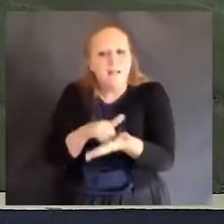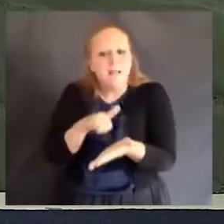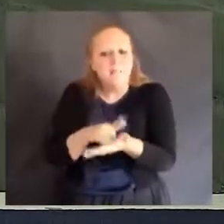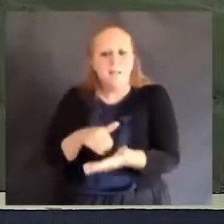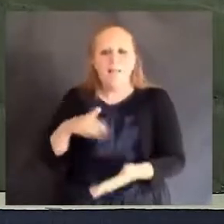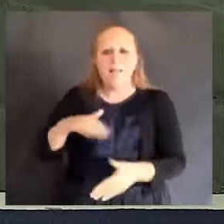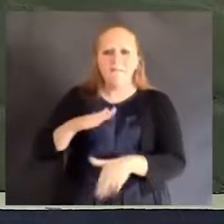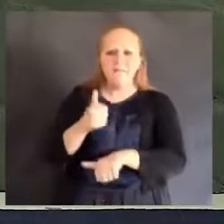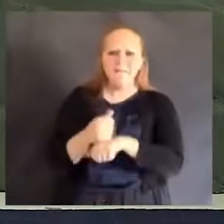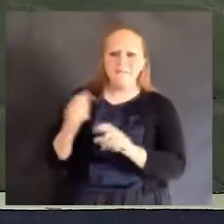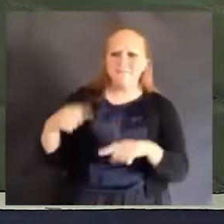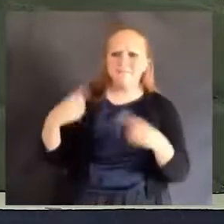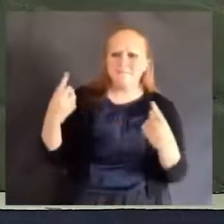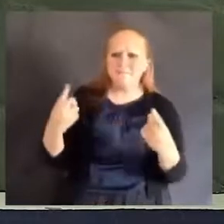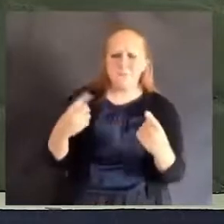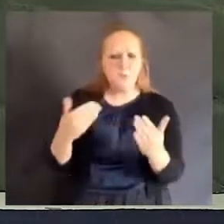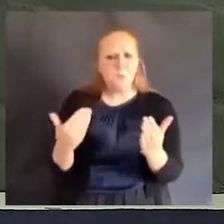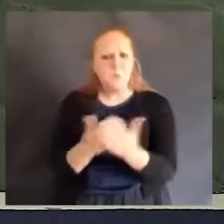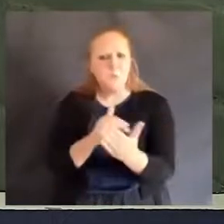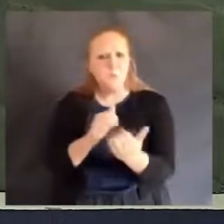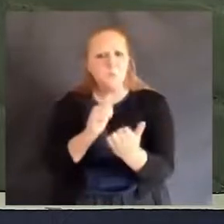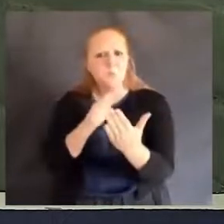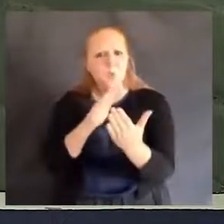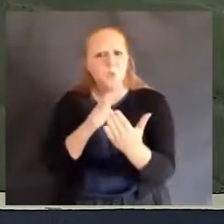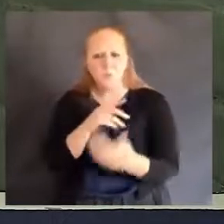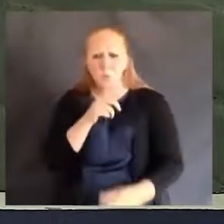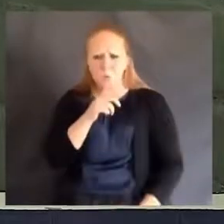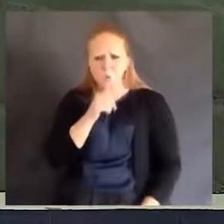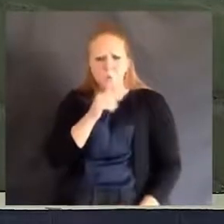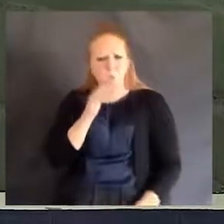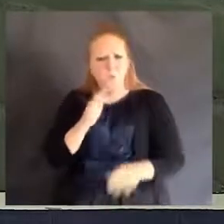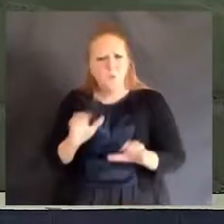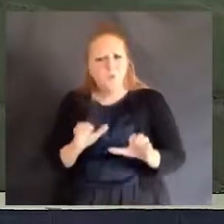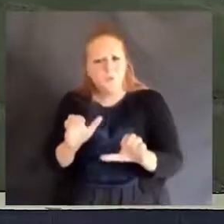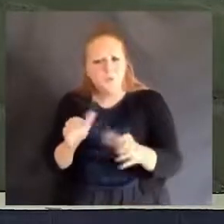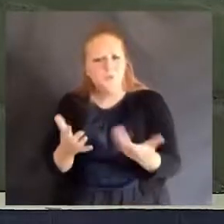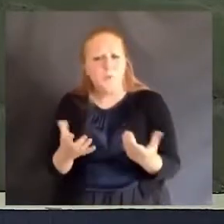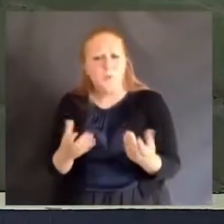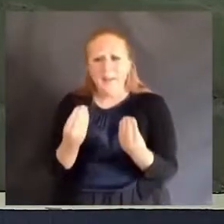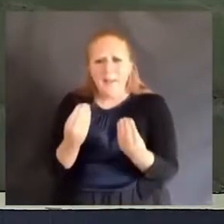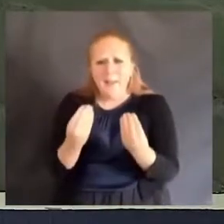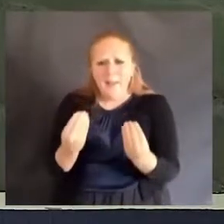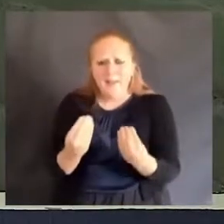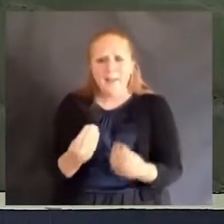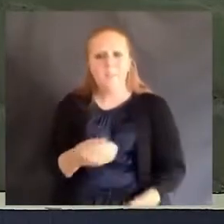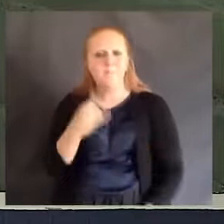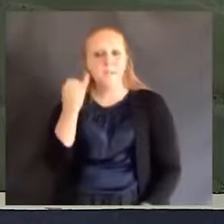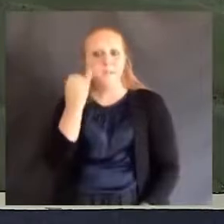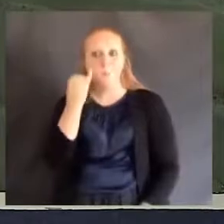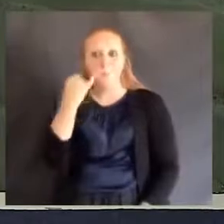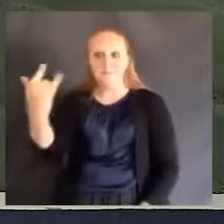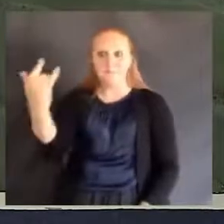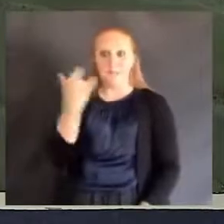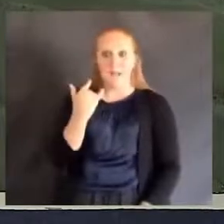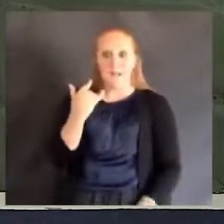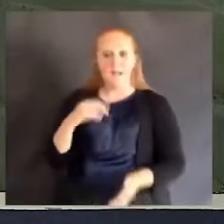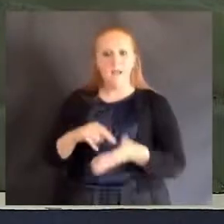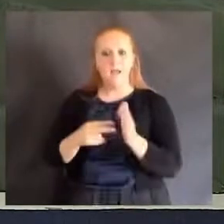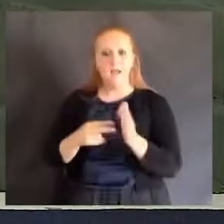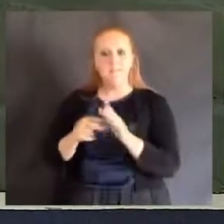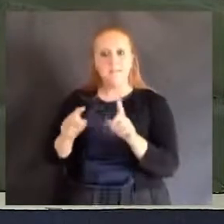world. And who's going to do that? And do you do it as they get on the plane? Do you get it when they come off the plane? And do you back up